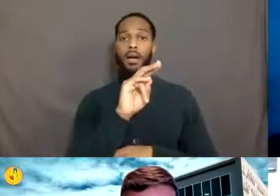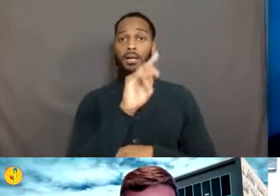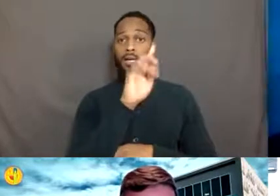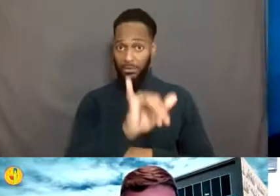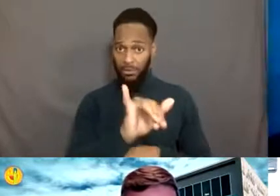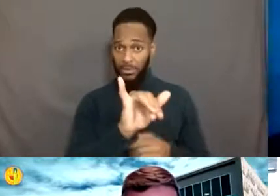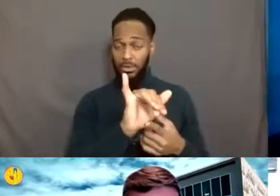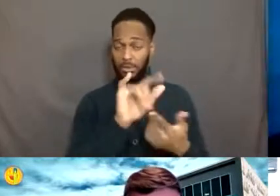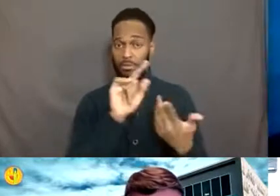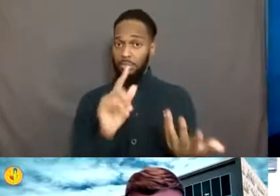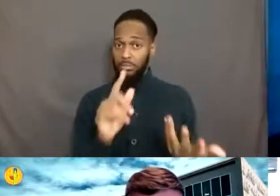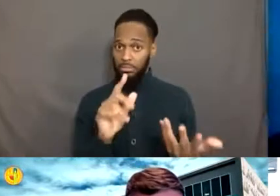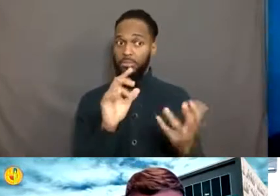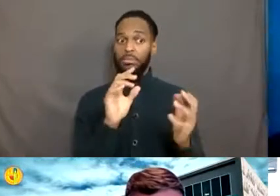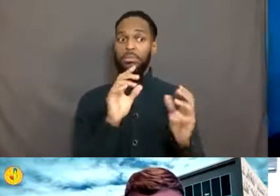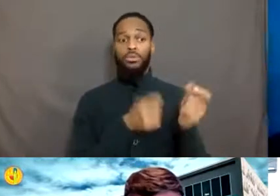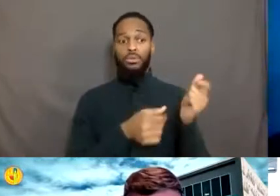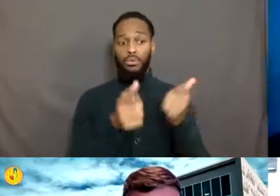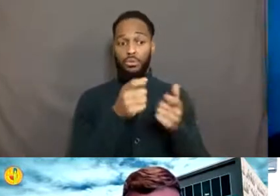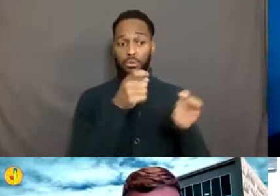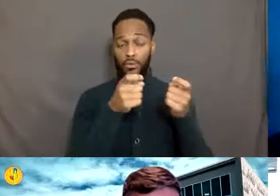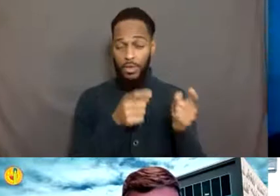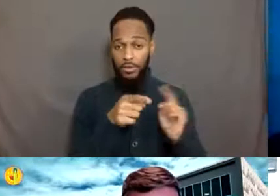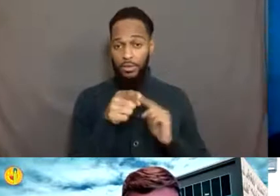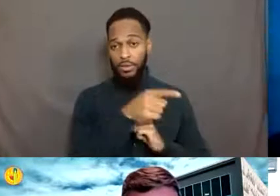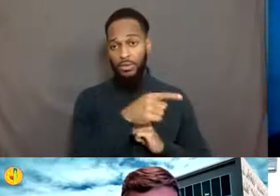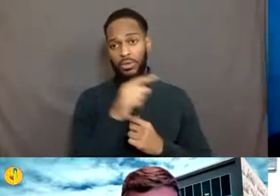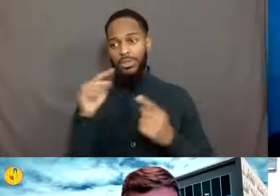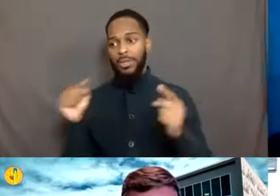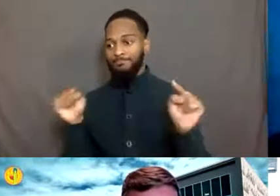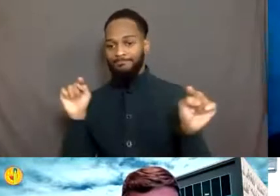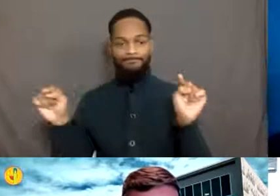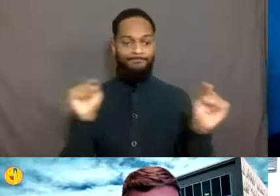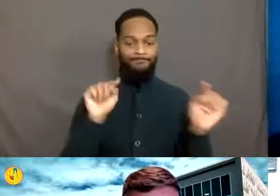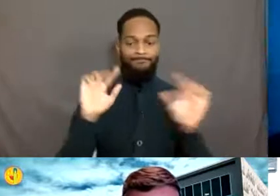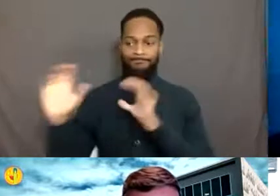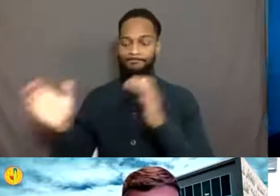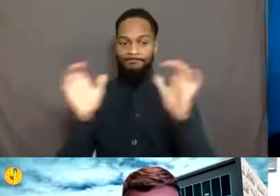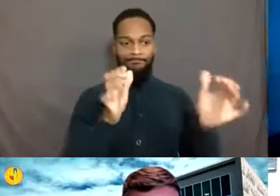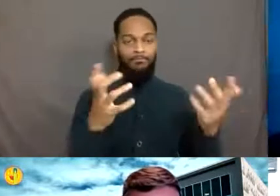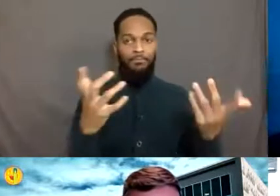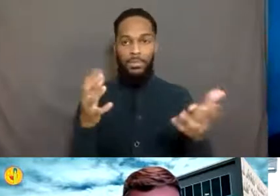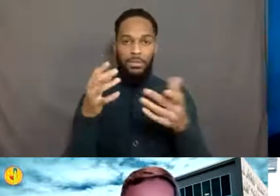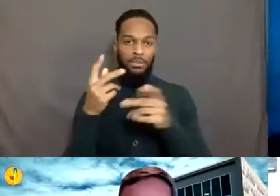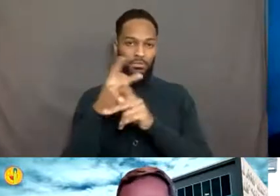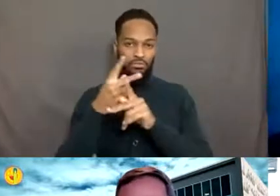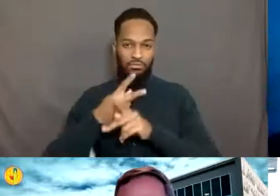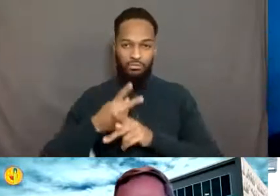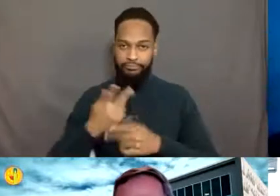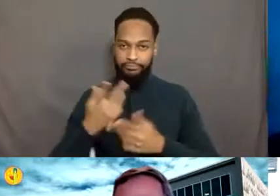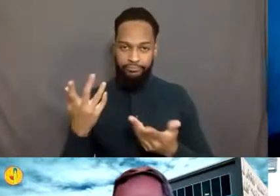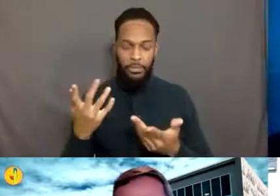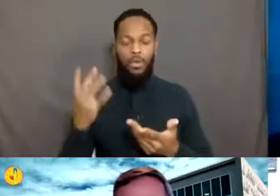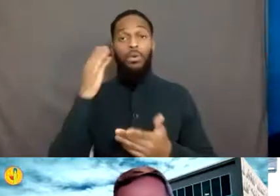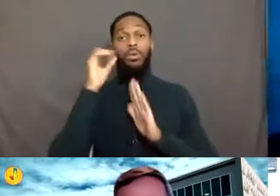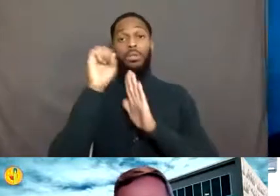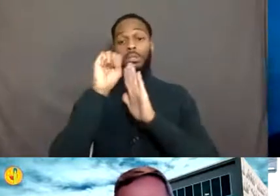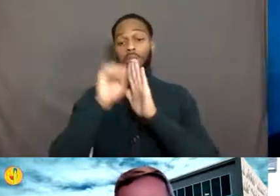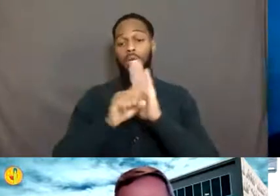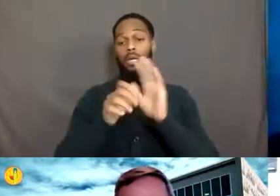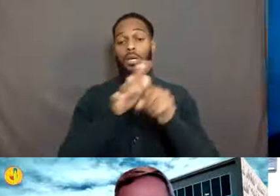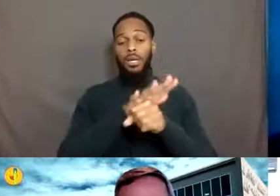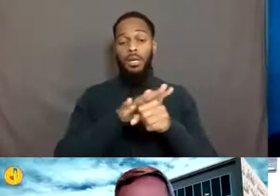at LAUSD. So there are a lot of cross signals. And we know the state and county have guidelines that are often changing